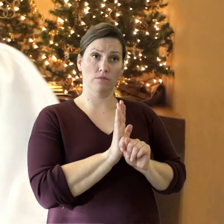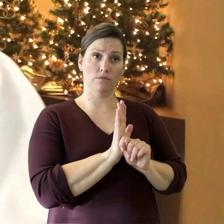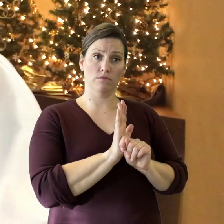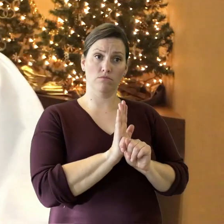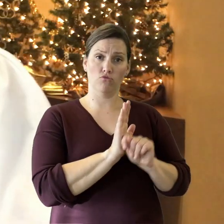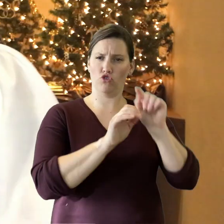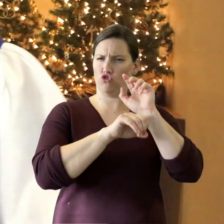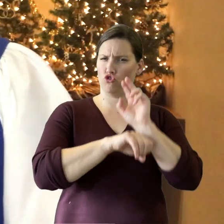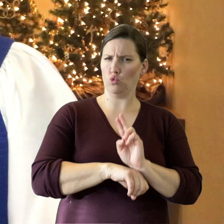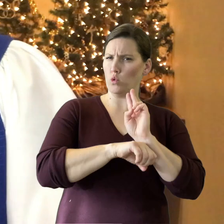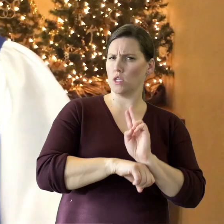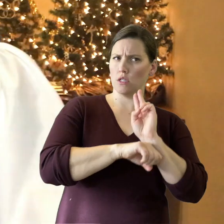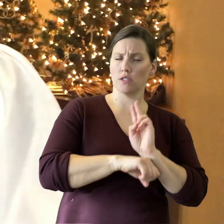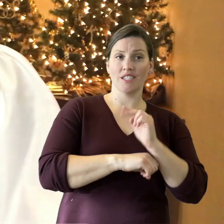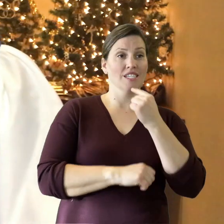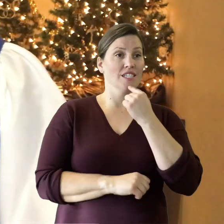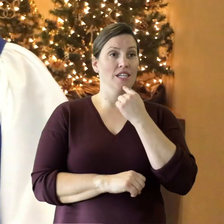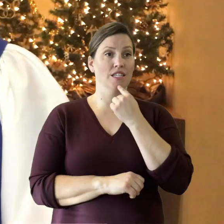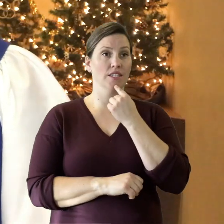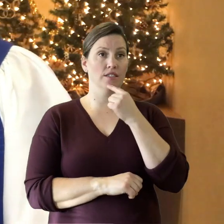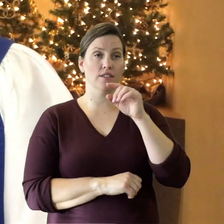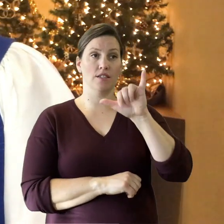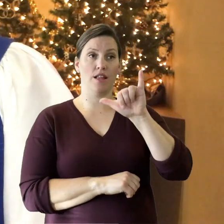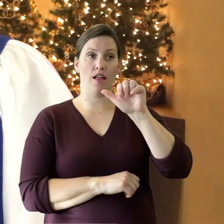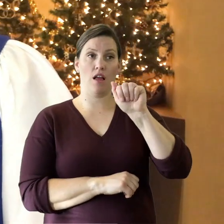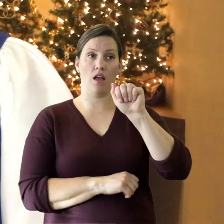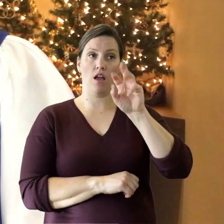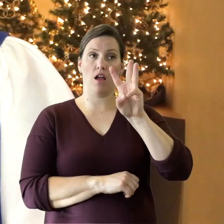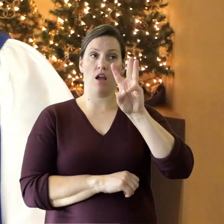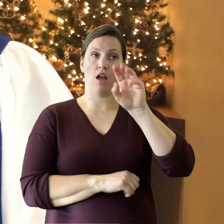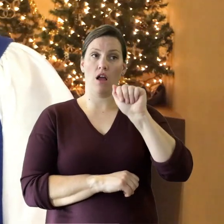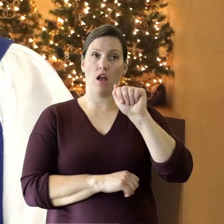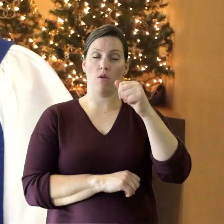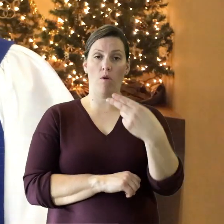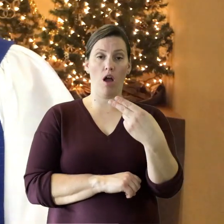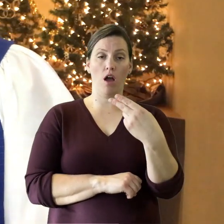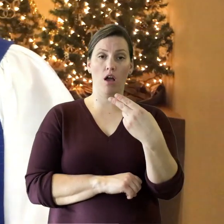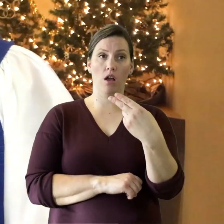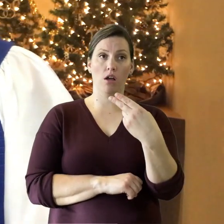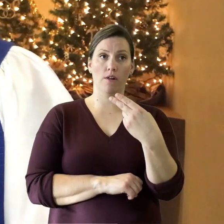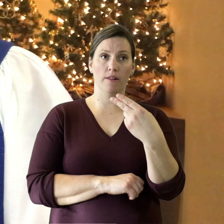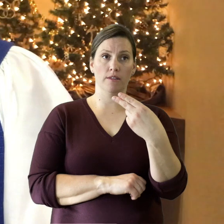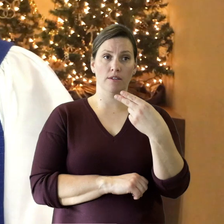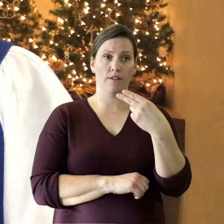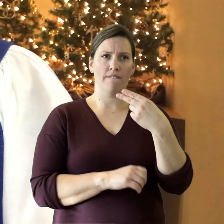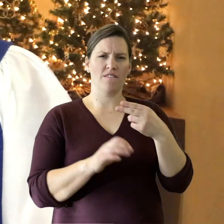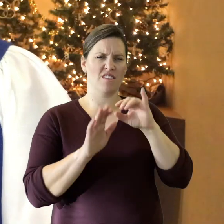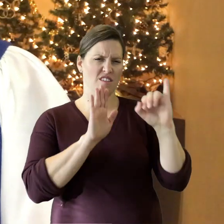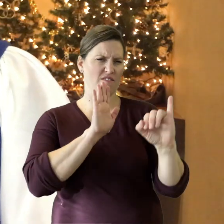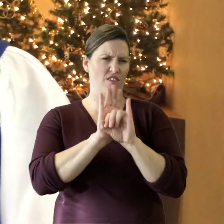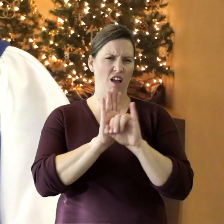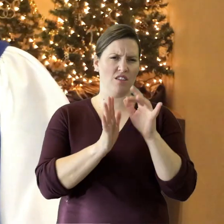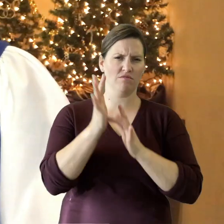It's usually pronounced Yahweh in the Old Testament, and it identifies Jesus as the one true and